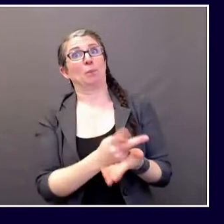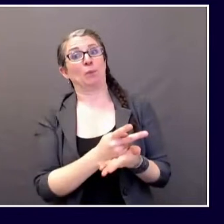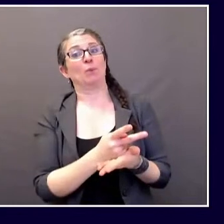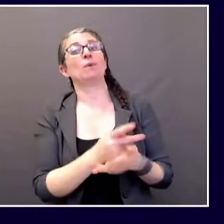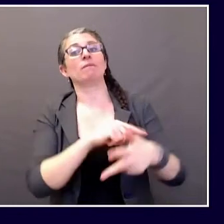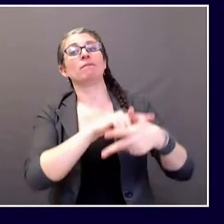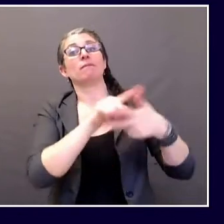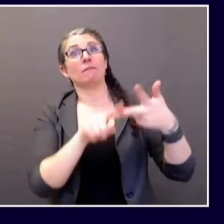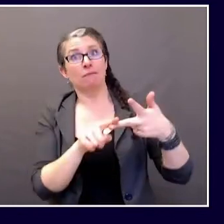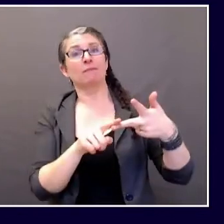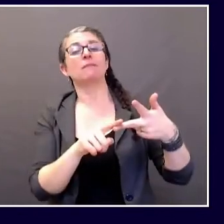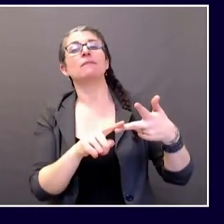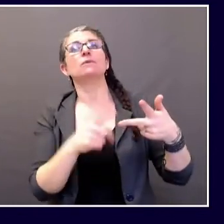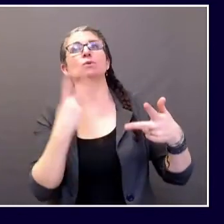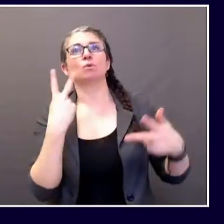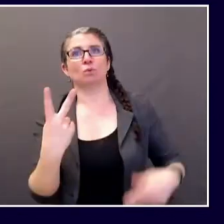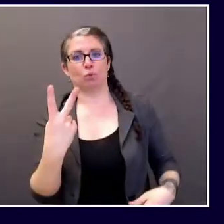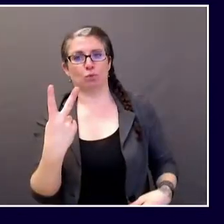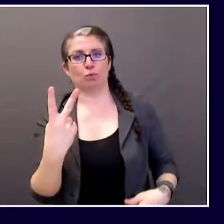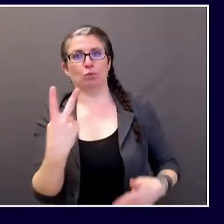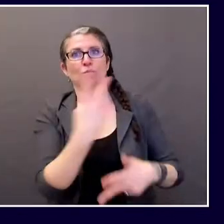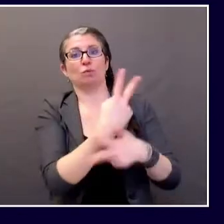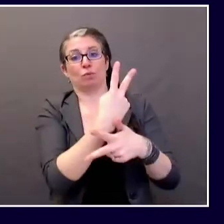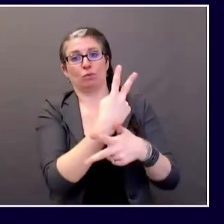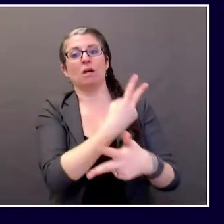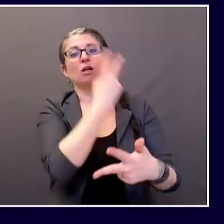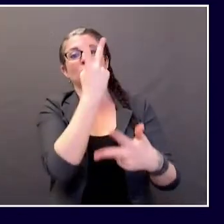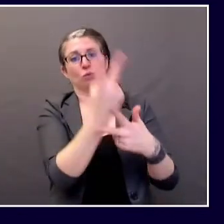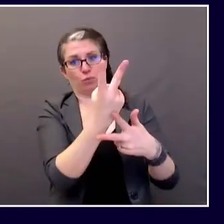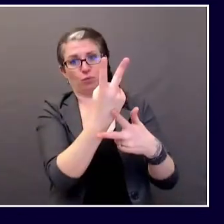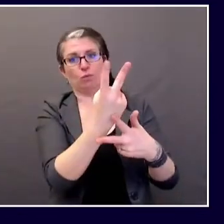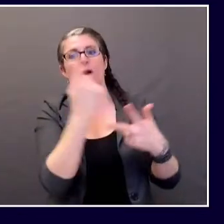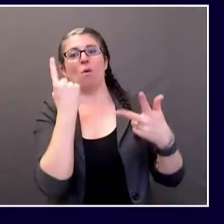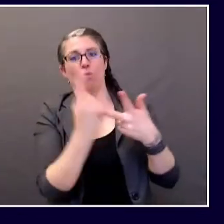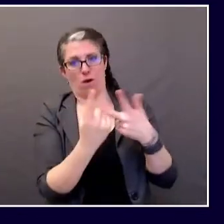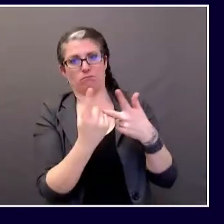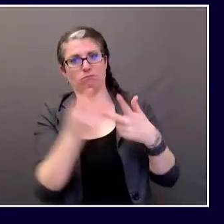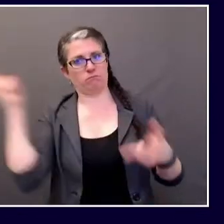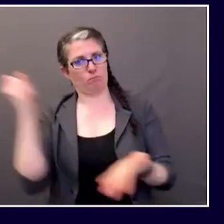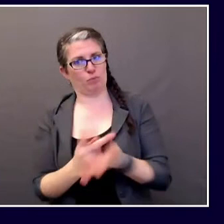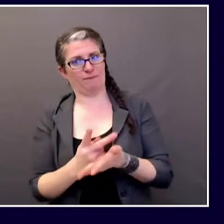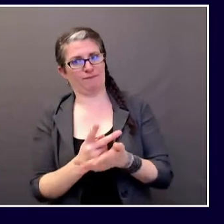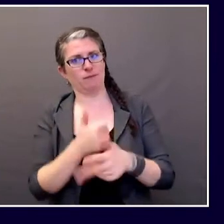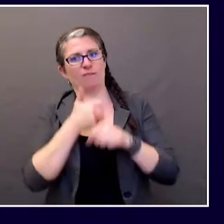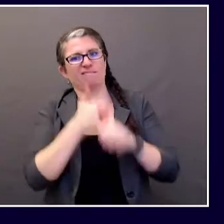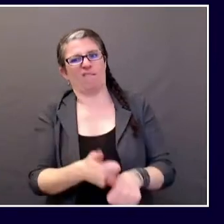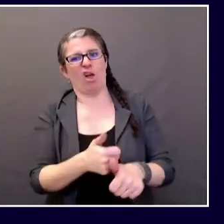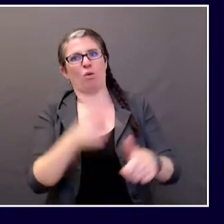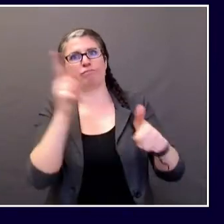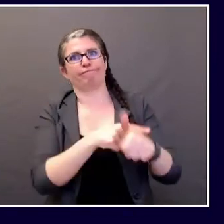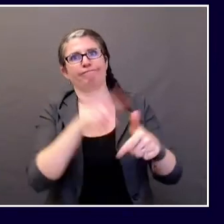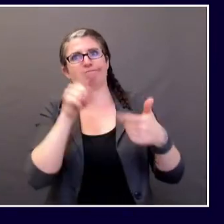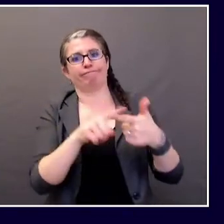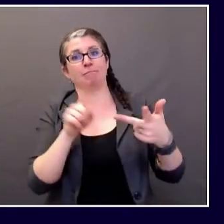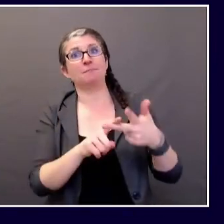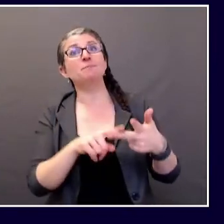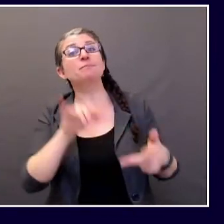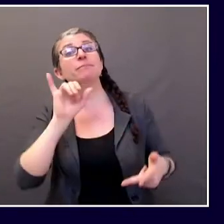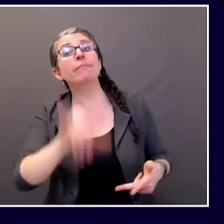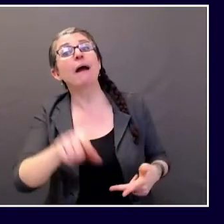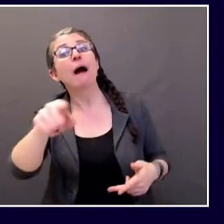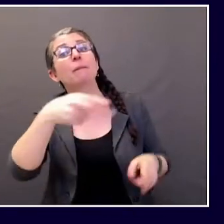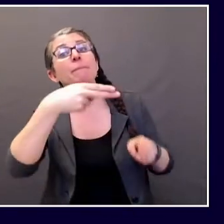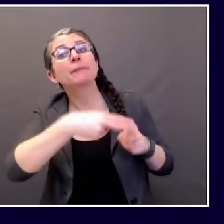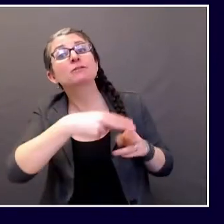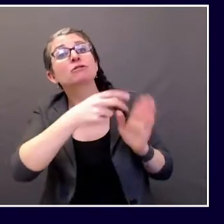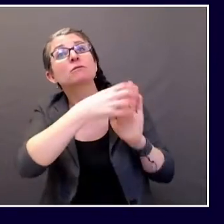had COVID. I've seen the data that you referenced, that there are emerging evidence suggesting folks who have previously had COVID may only need